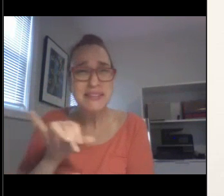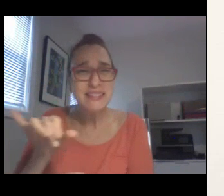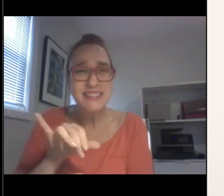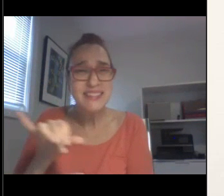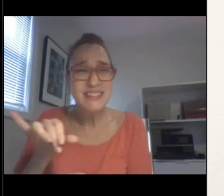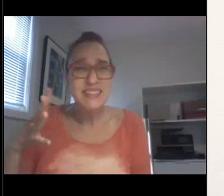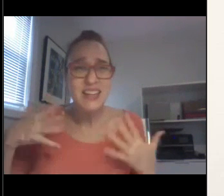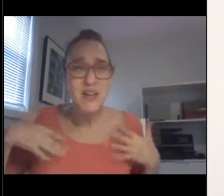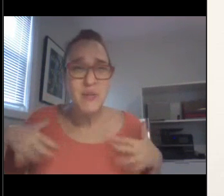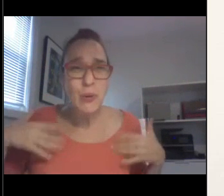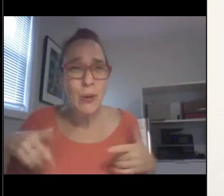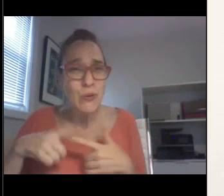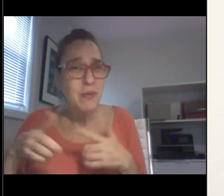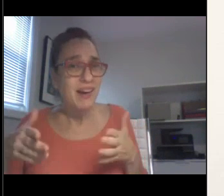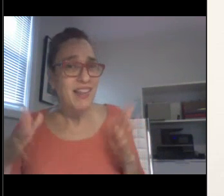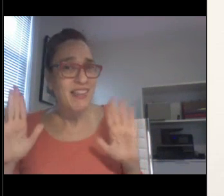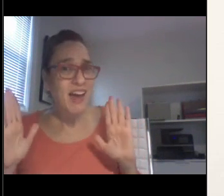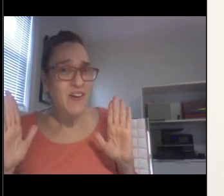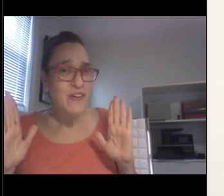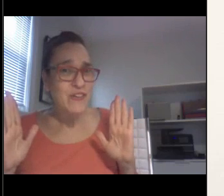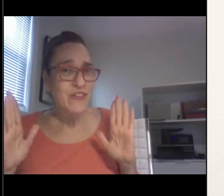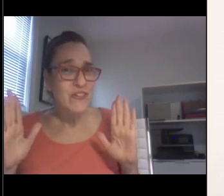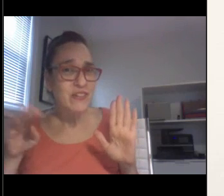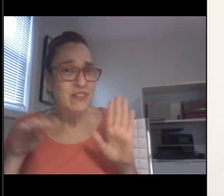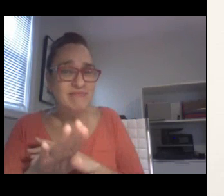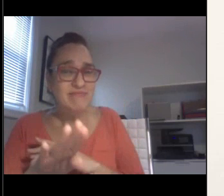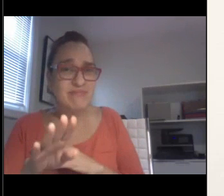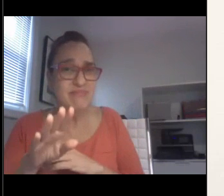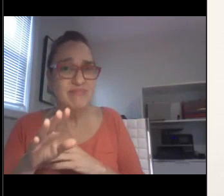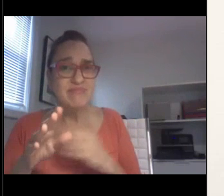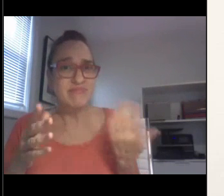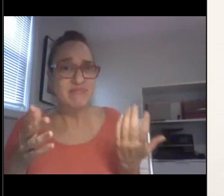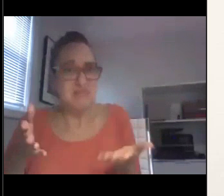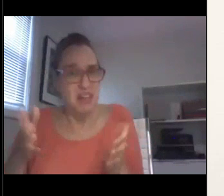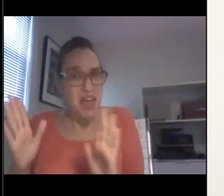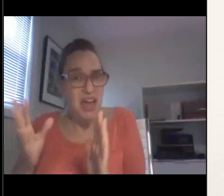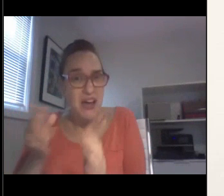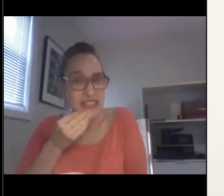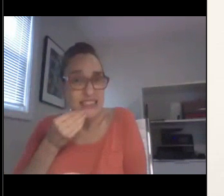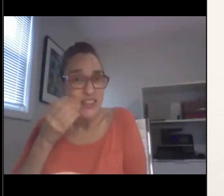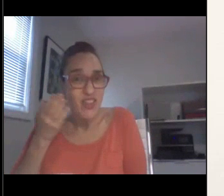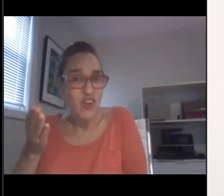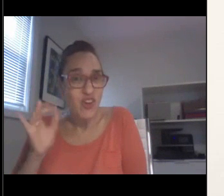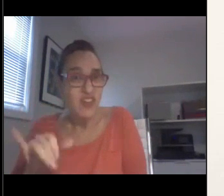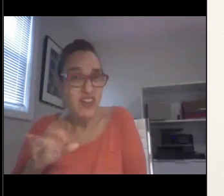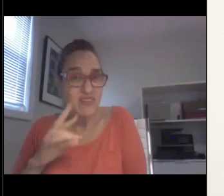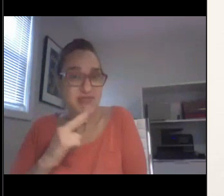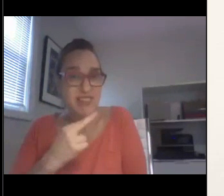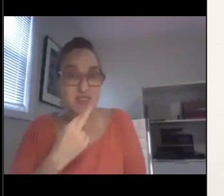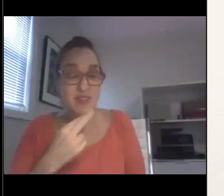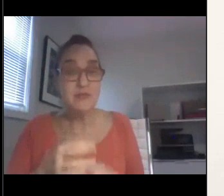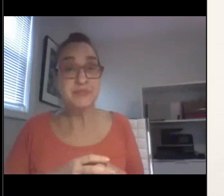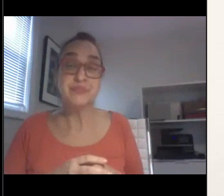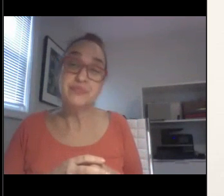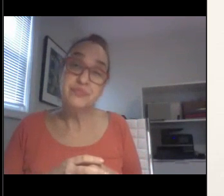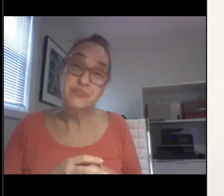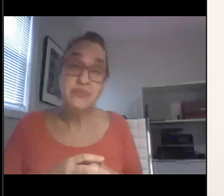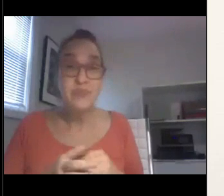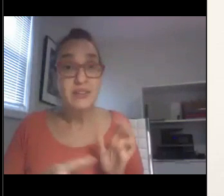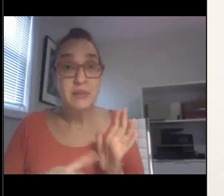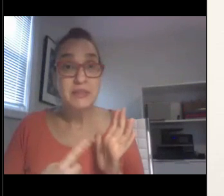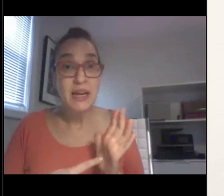had been gained access and was not barred from eating at that fine establishment. Which is to say that sometimes the